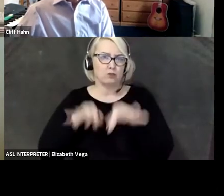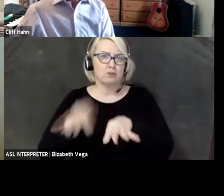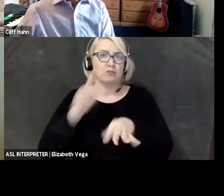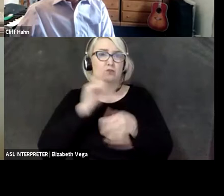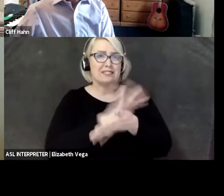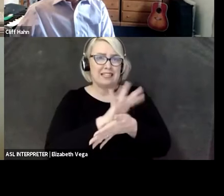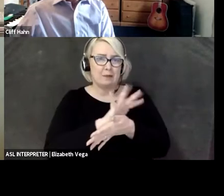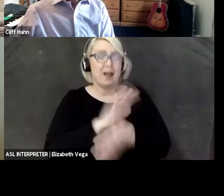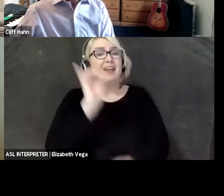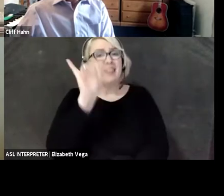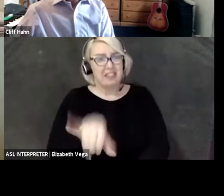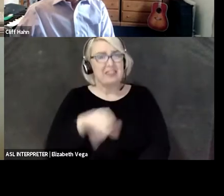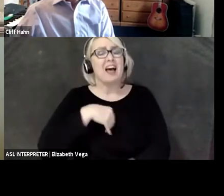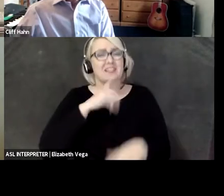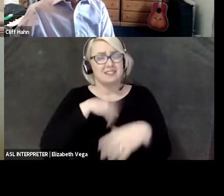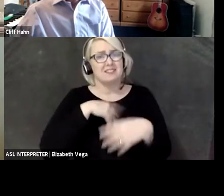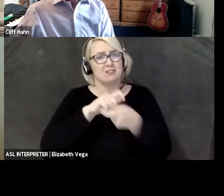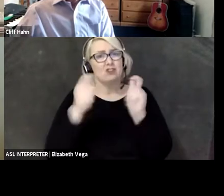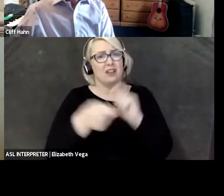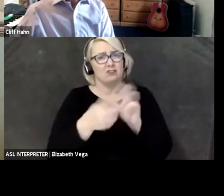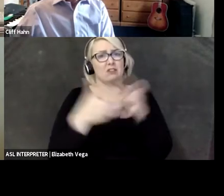quite a bit over the last 8 years in which I've been doing this.